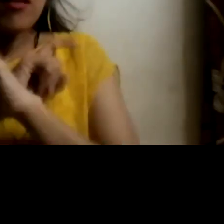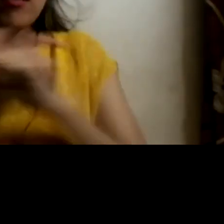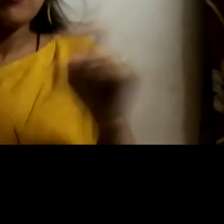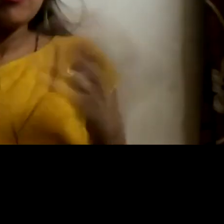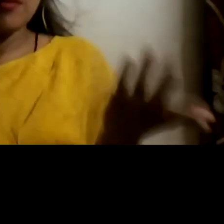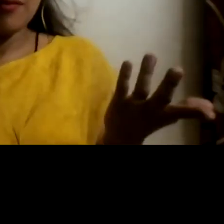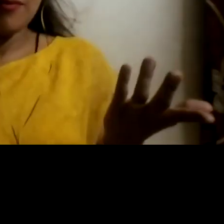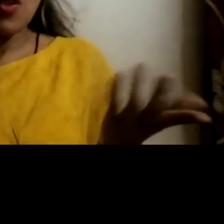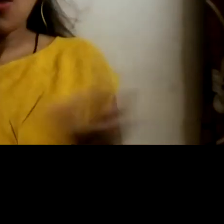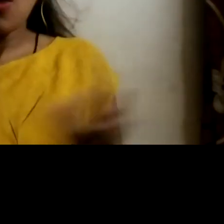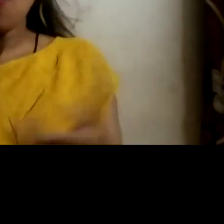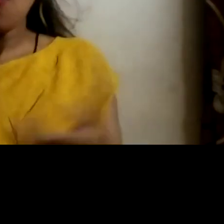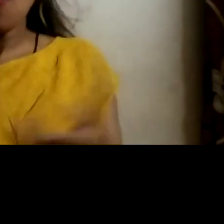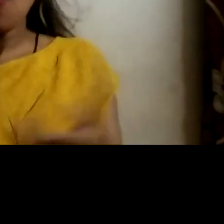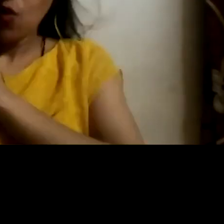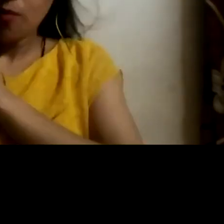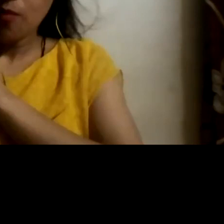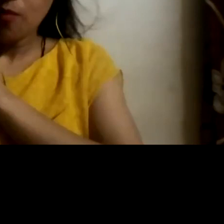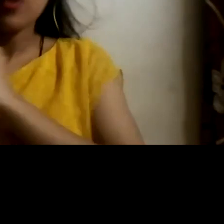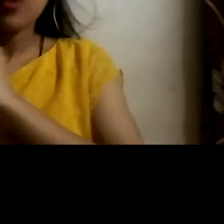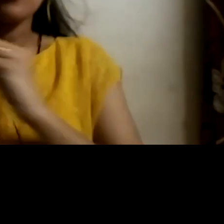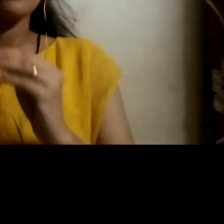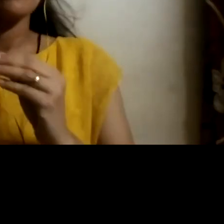rights, privileges, responsibilities,